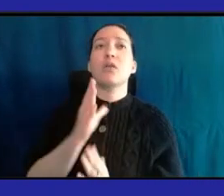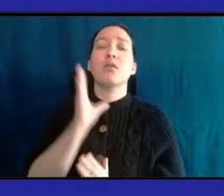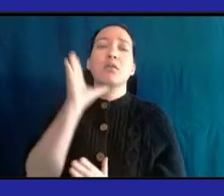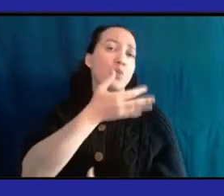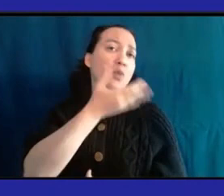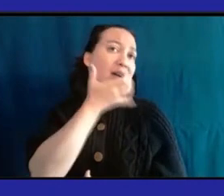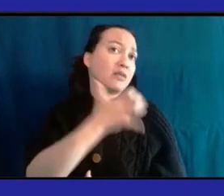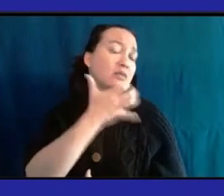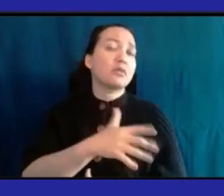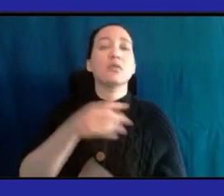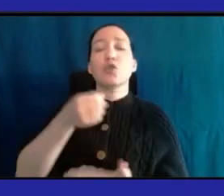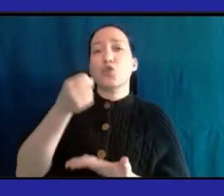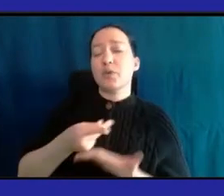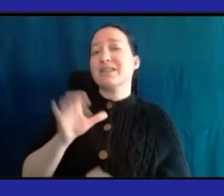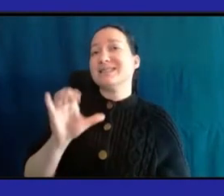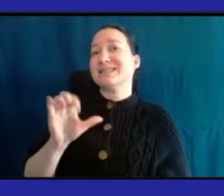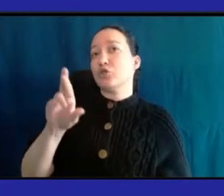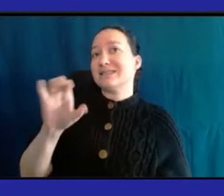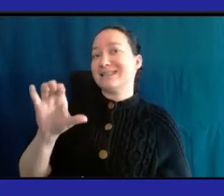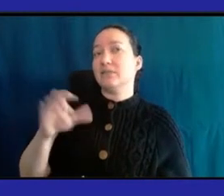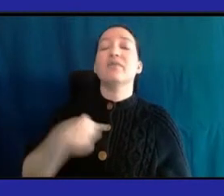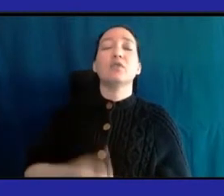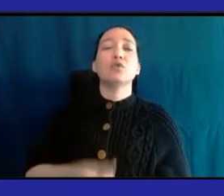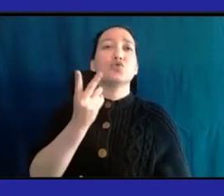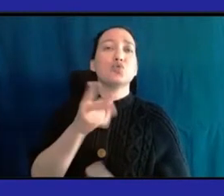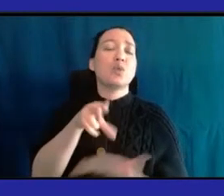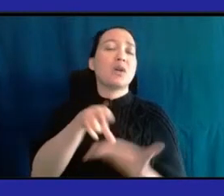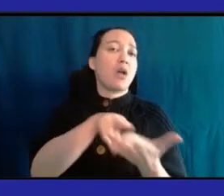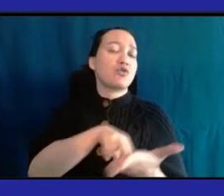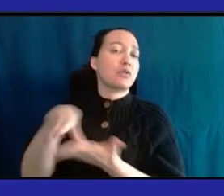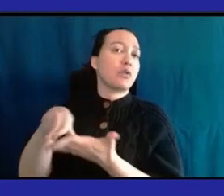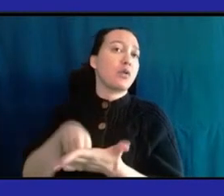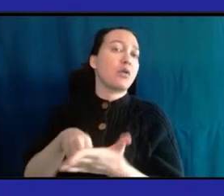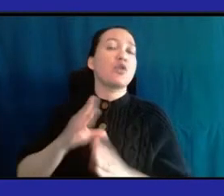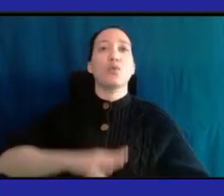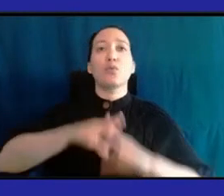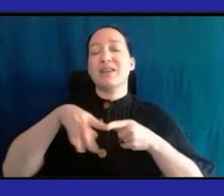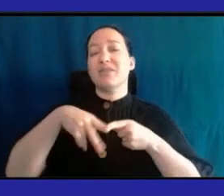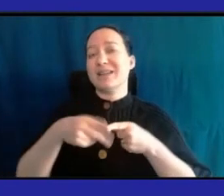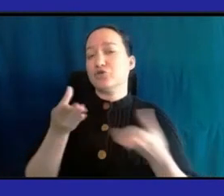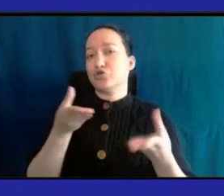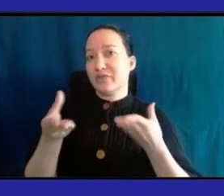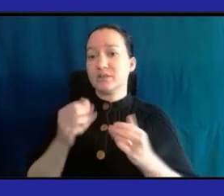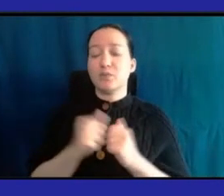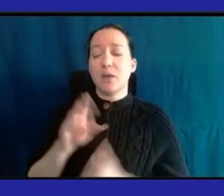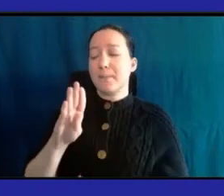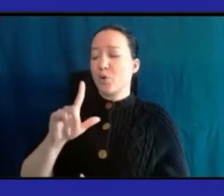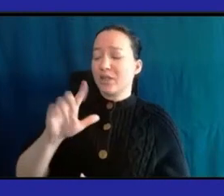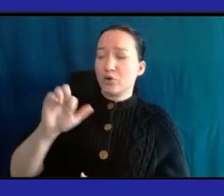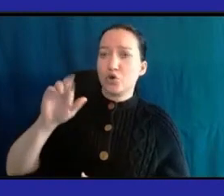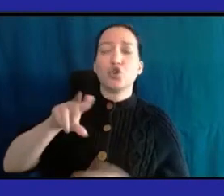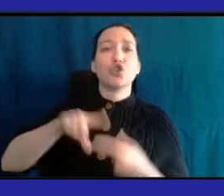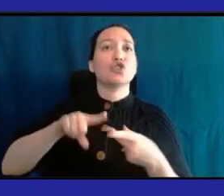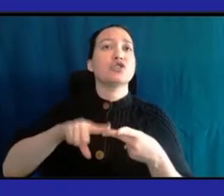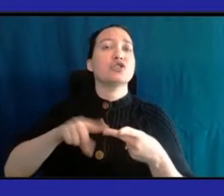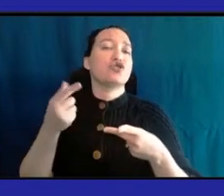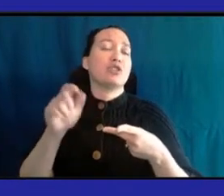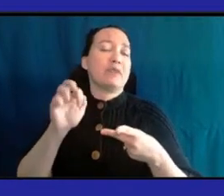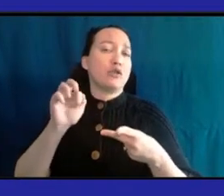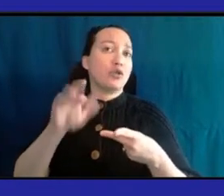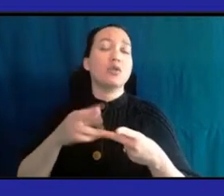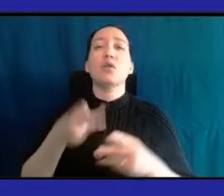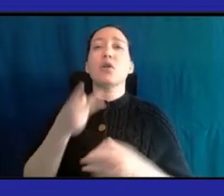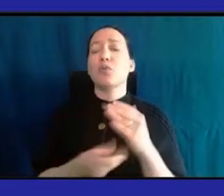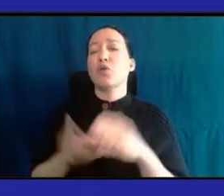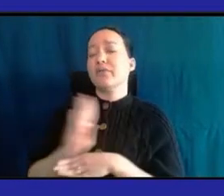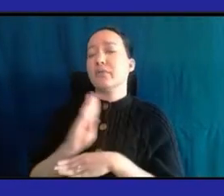received approval from CRC to enter into two contracts to provide preventative maintenance services for our boilers and our generators. Both vendors, Able for